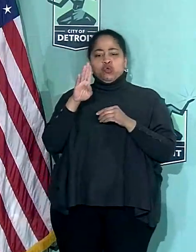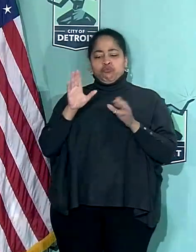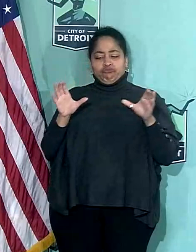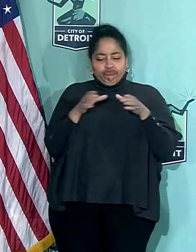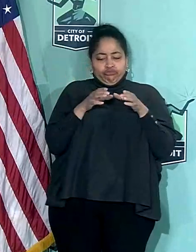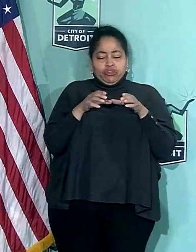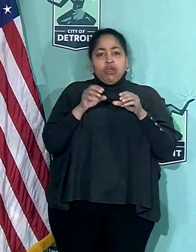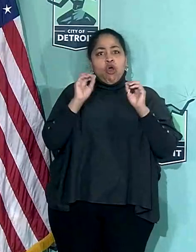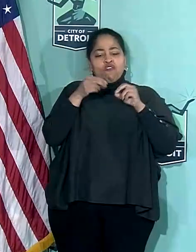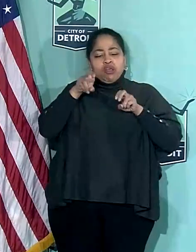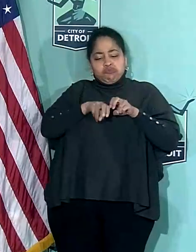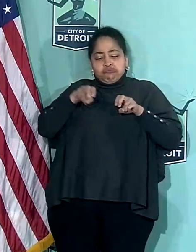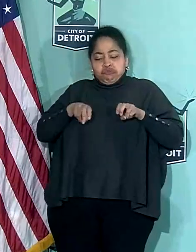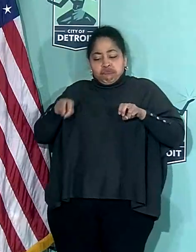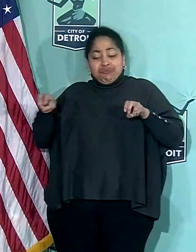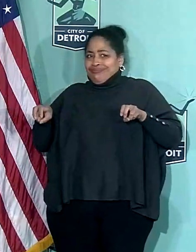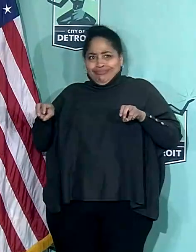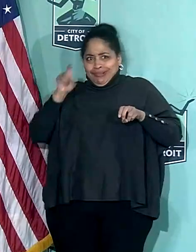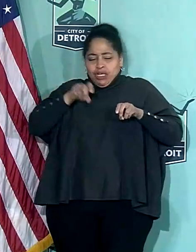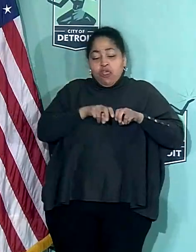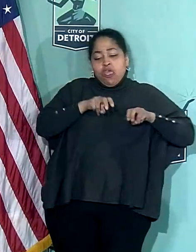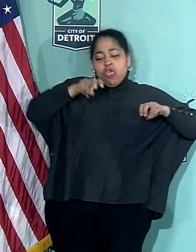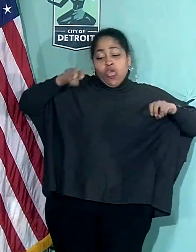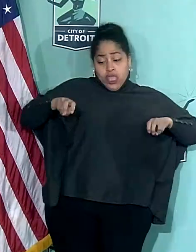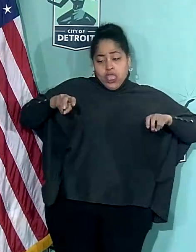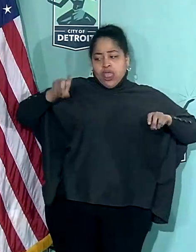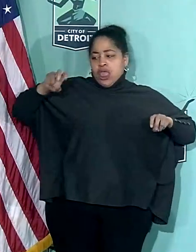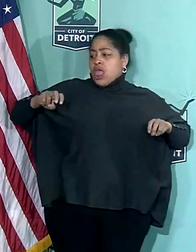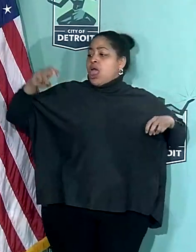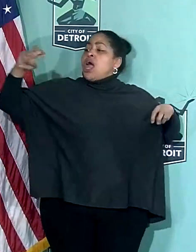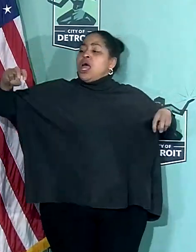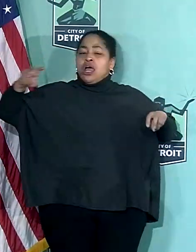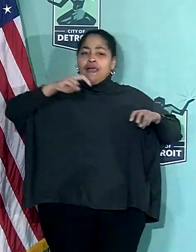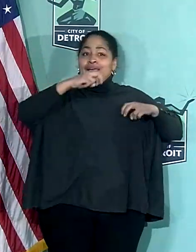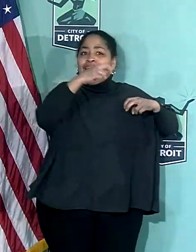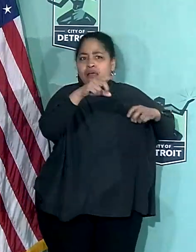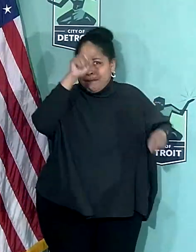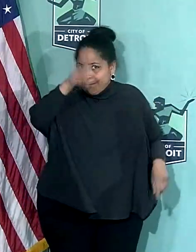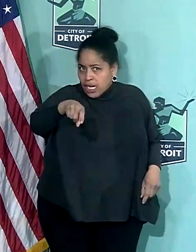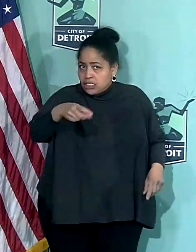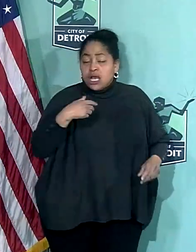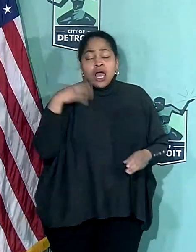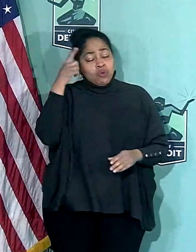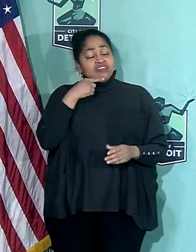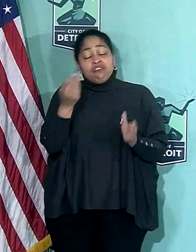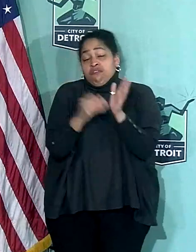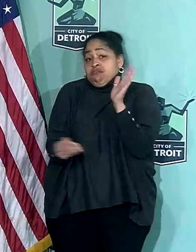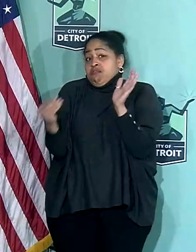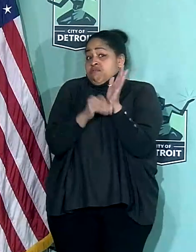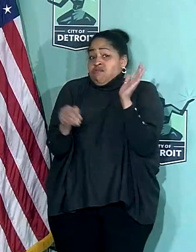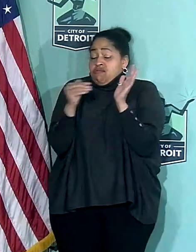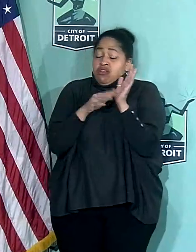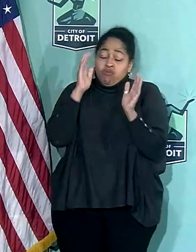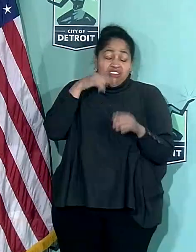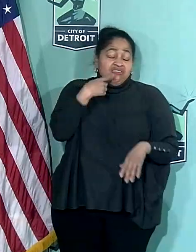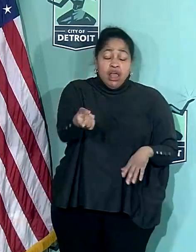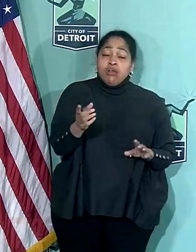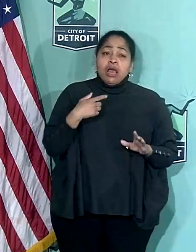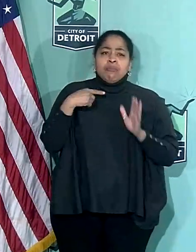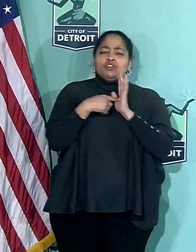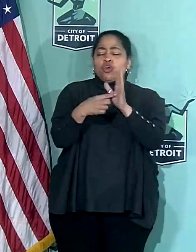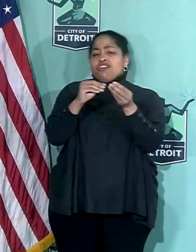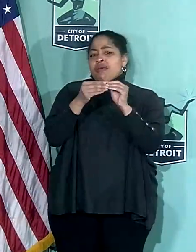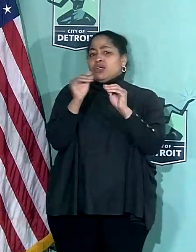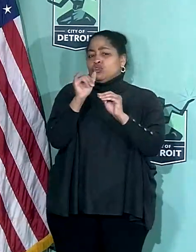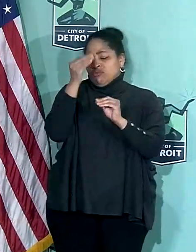each other, if you can create that 6-foot spacing. And I will keep saying this over and over. I'm going to show you some numbers in a minute that show